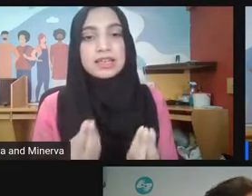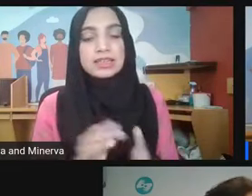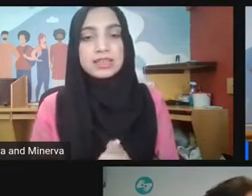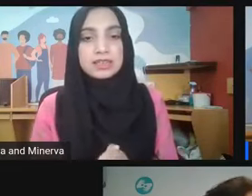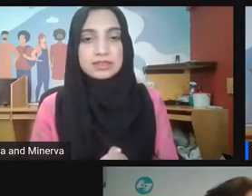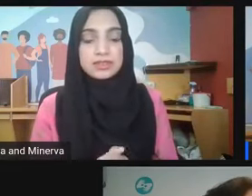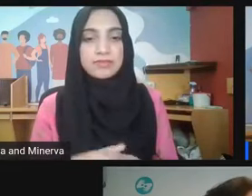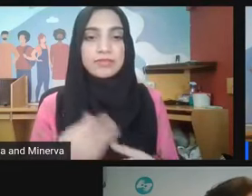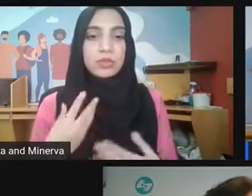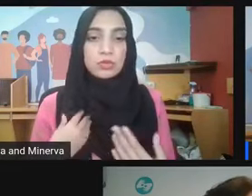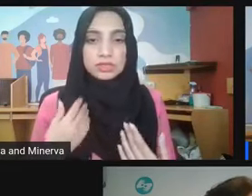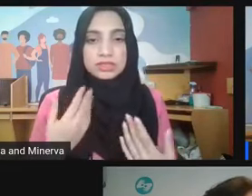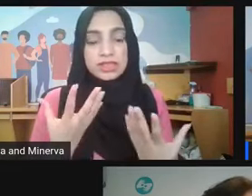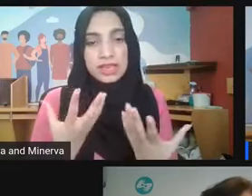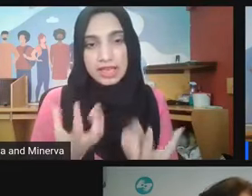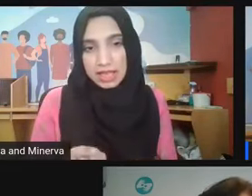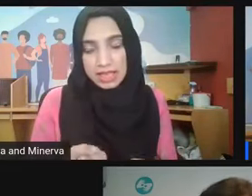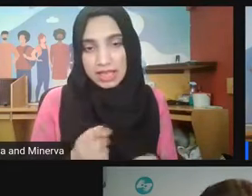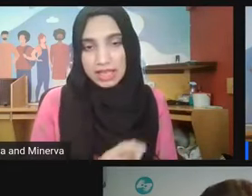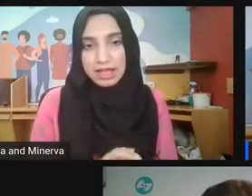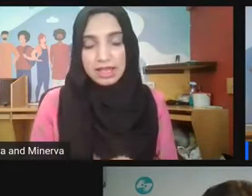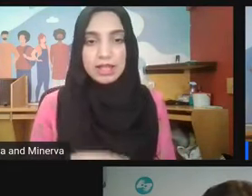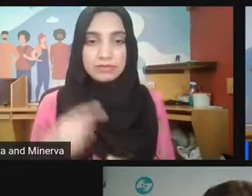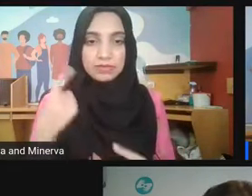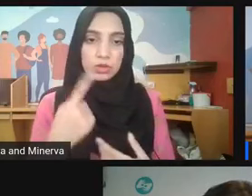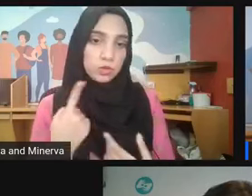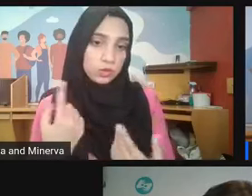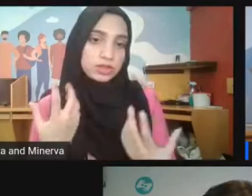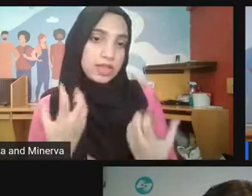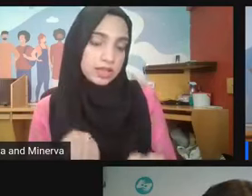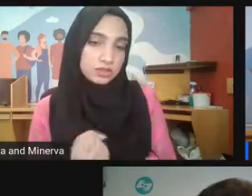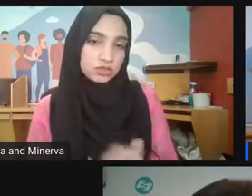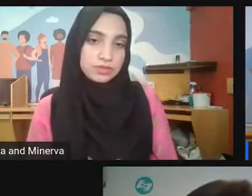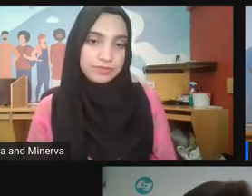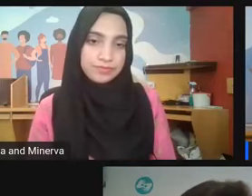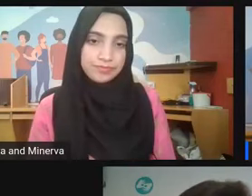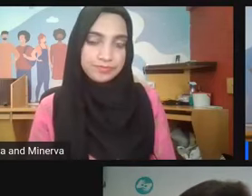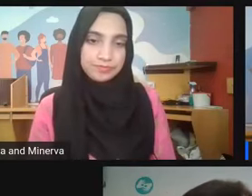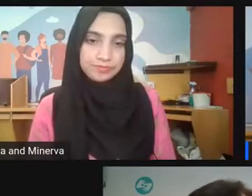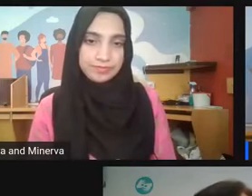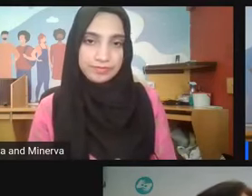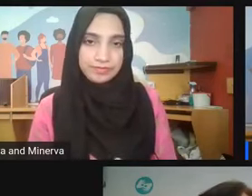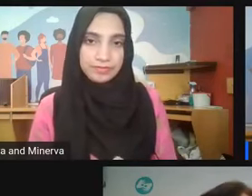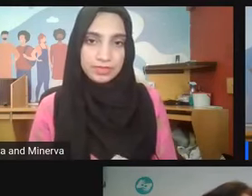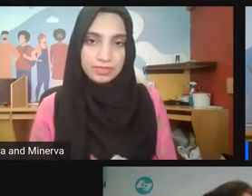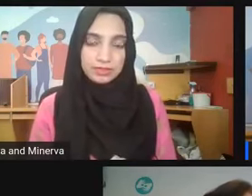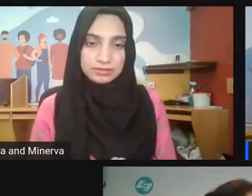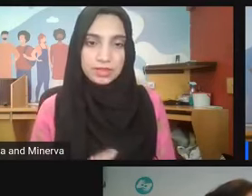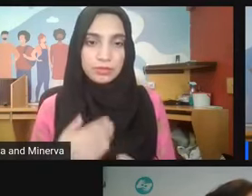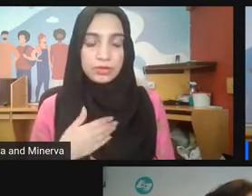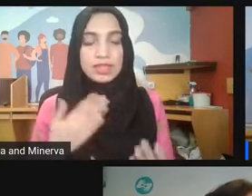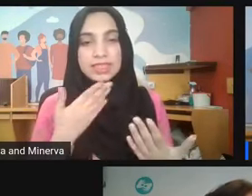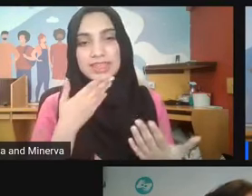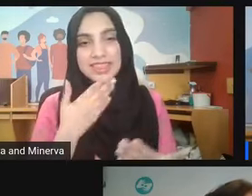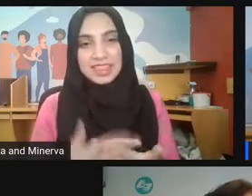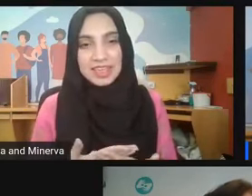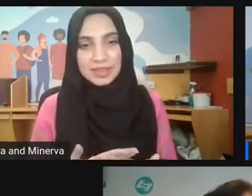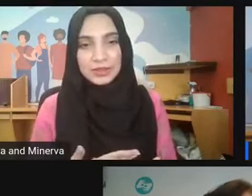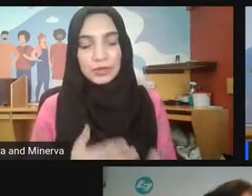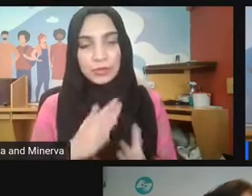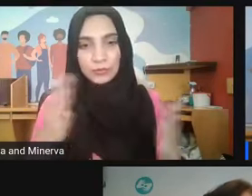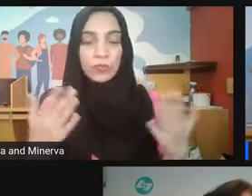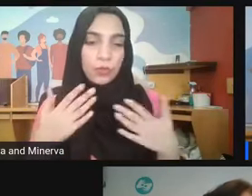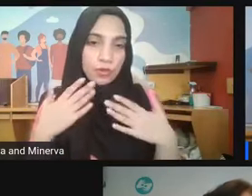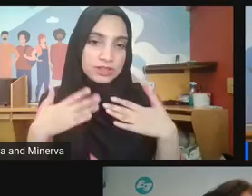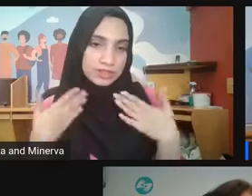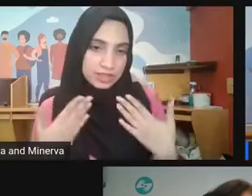the cosmetic appearance of a normal breast. Thank you. It's very nice to have. It is so nice to know that